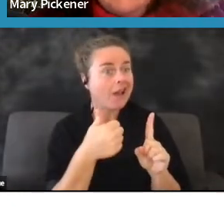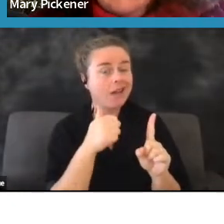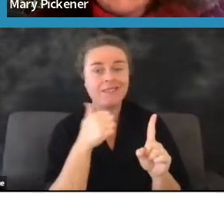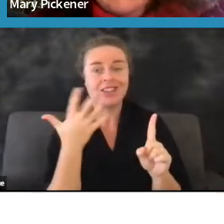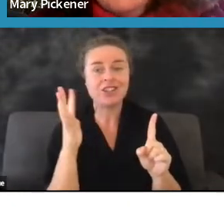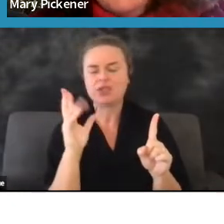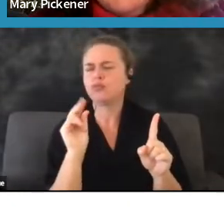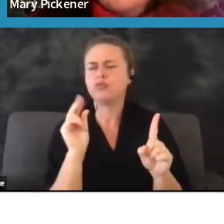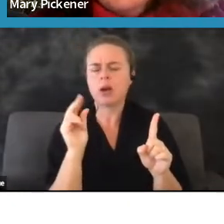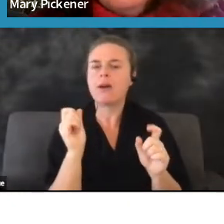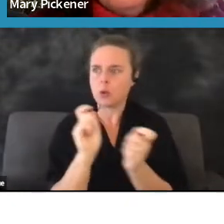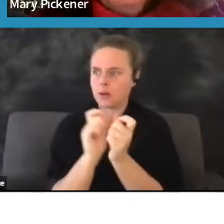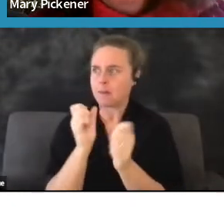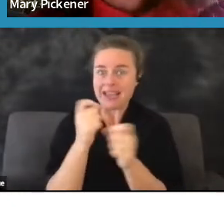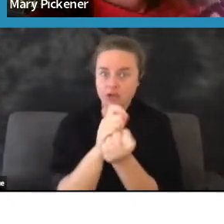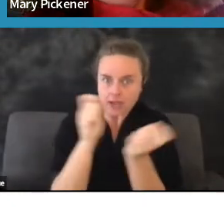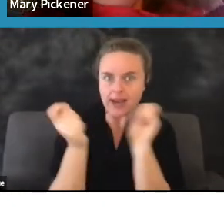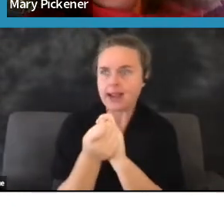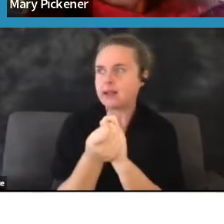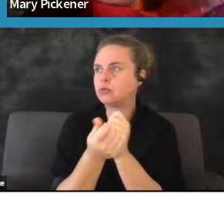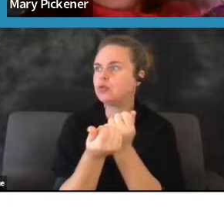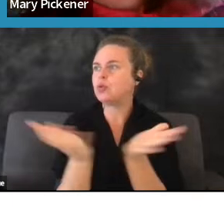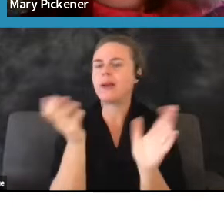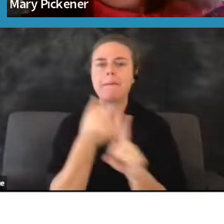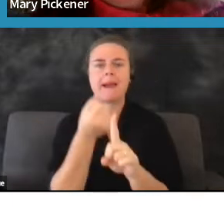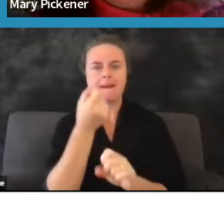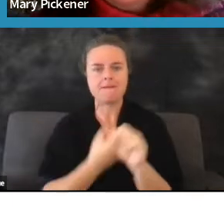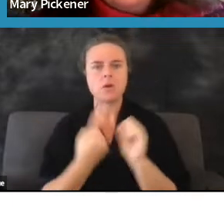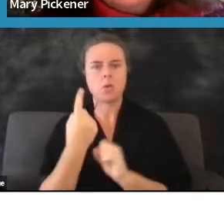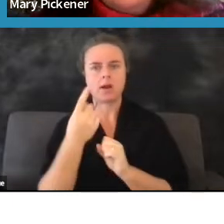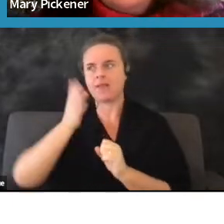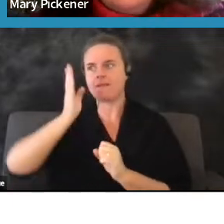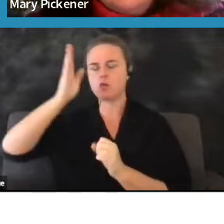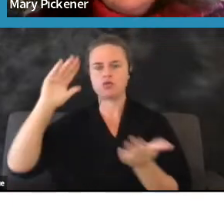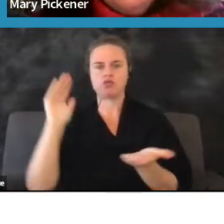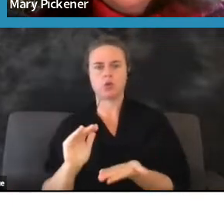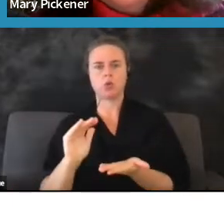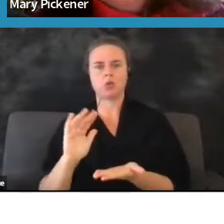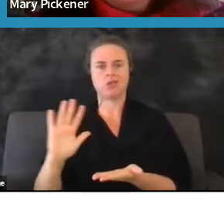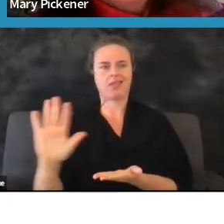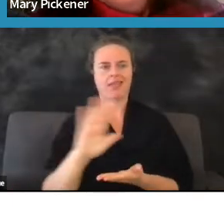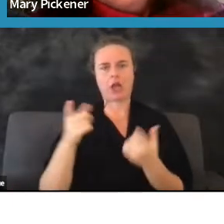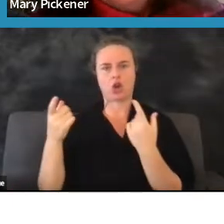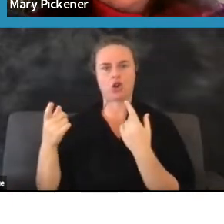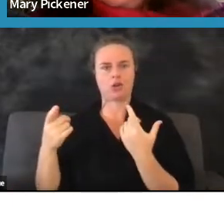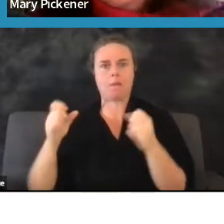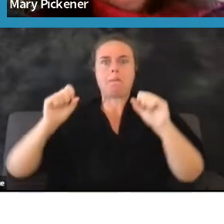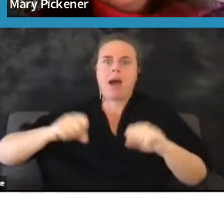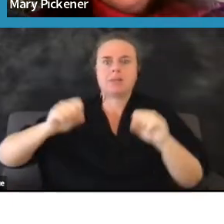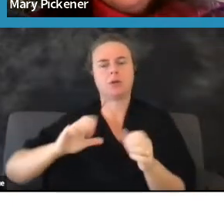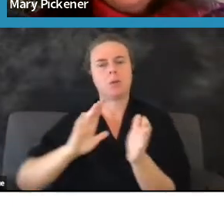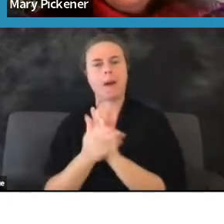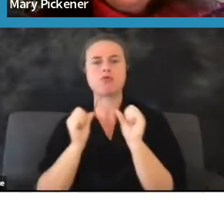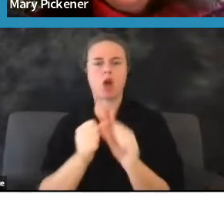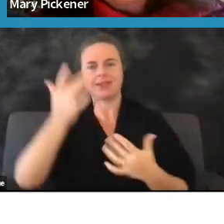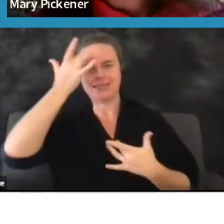opportunity to, in future, reduce the incidence of chronic disease. I